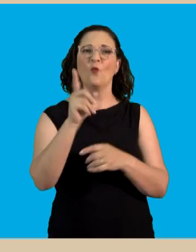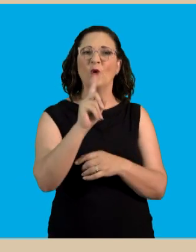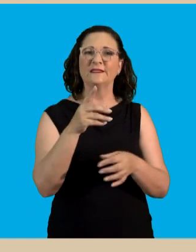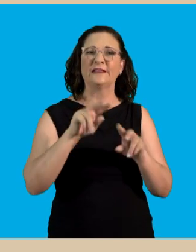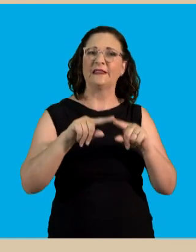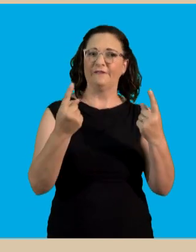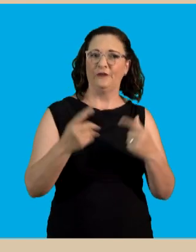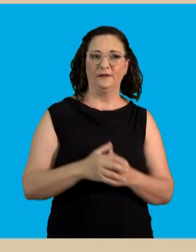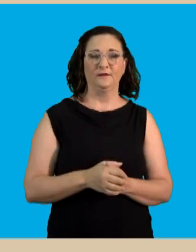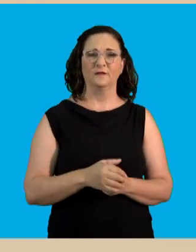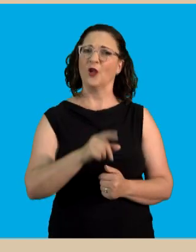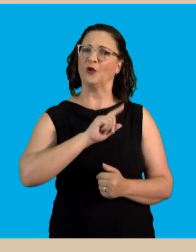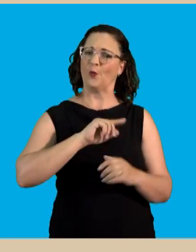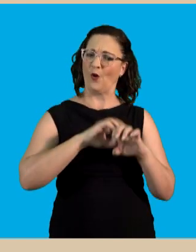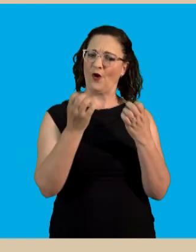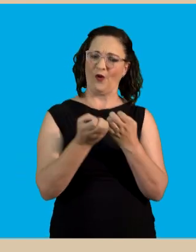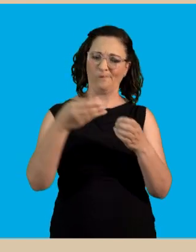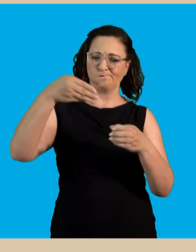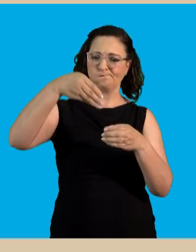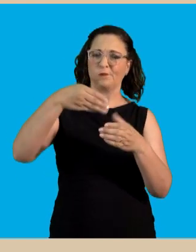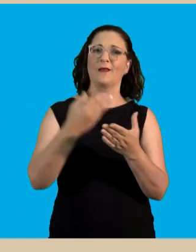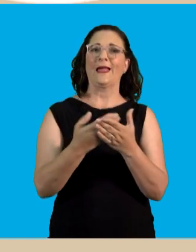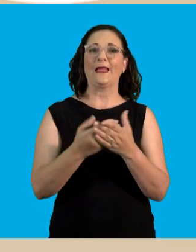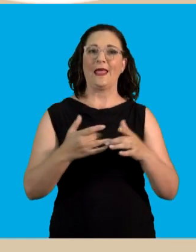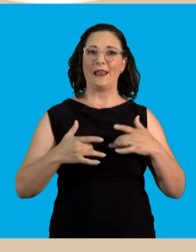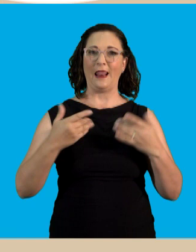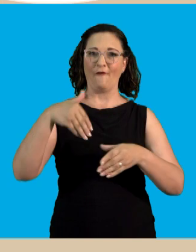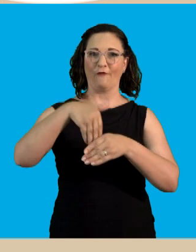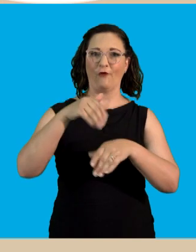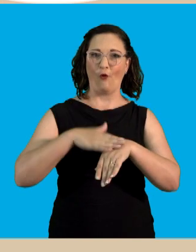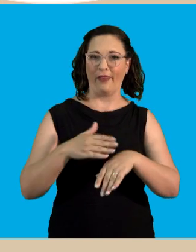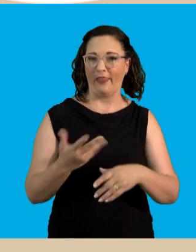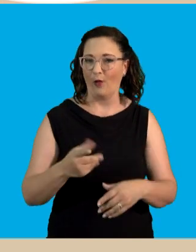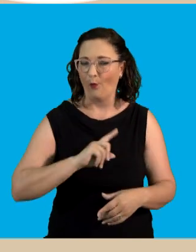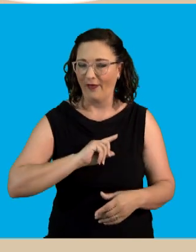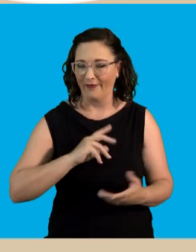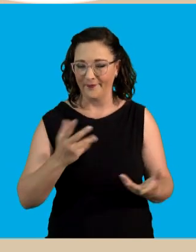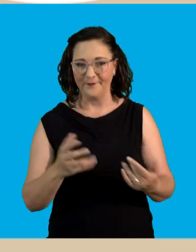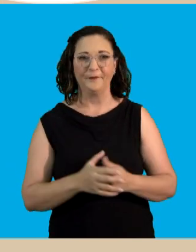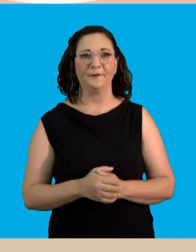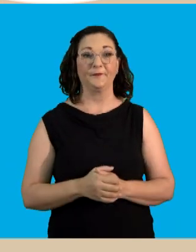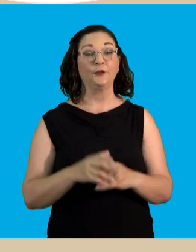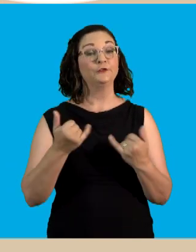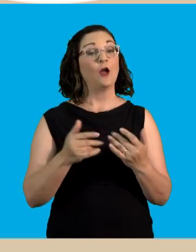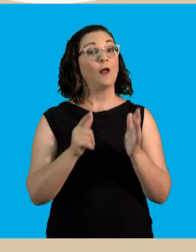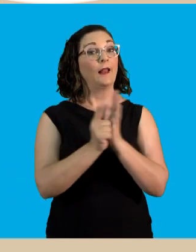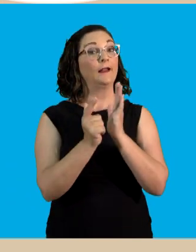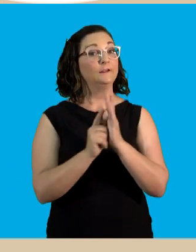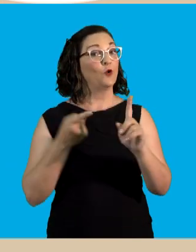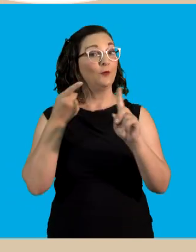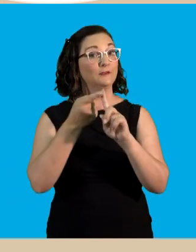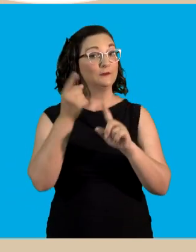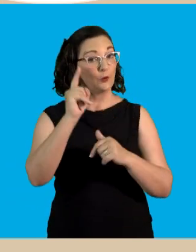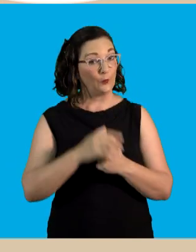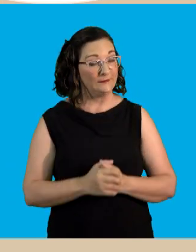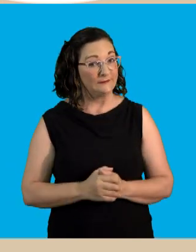planet Earth is the only planet that can sustain life. In order for us to achieve our lesson objectives,